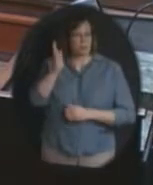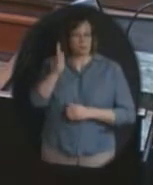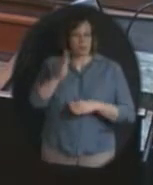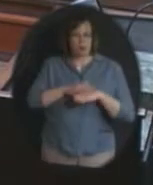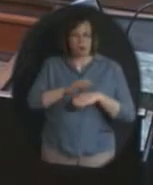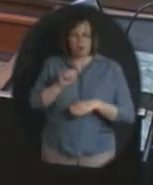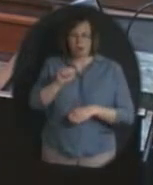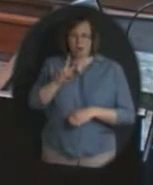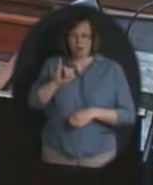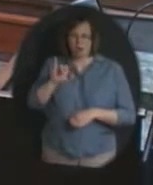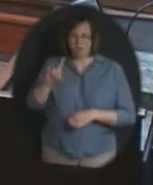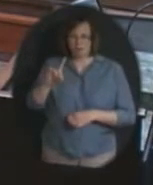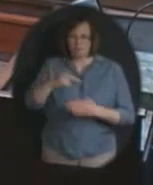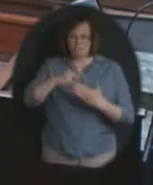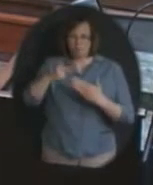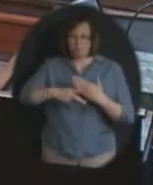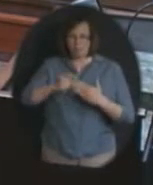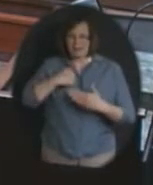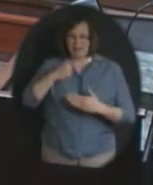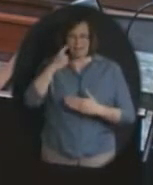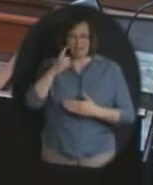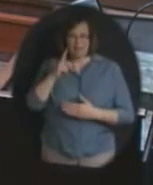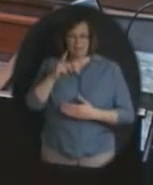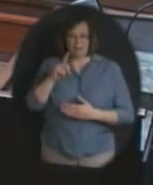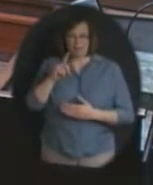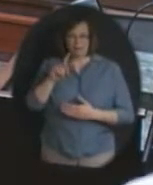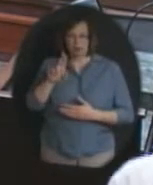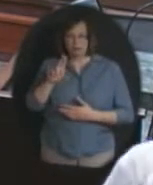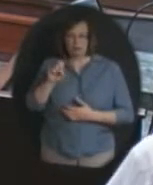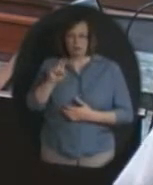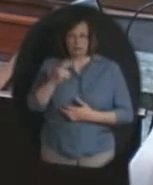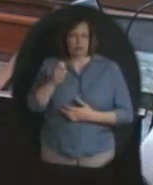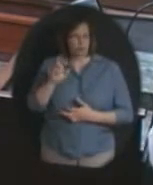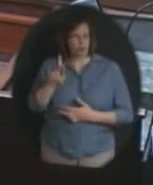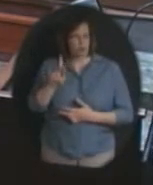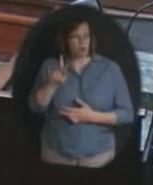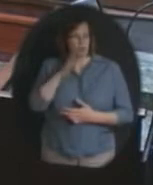on our Avid program, and I believe Dr. Gretchen Shirk is going to be leading that.